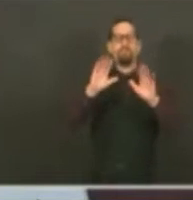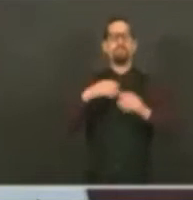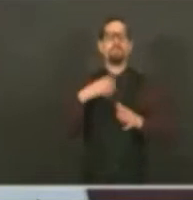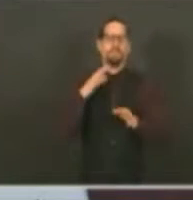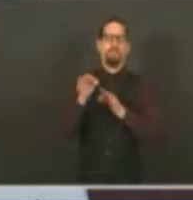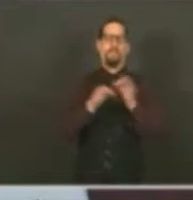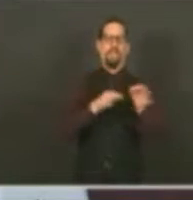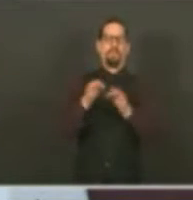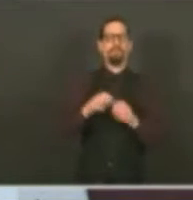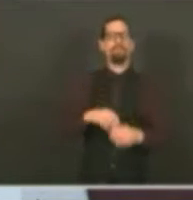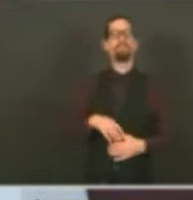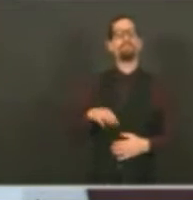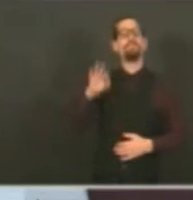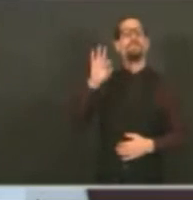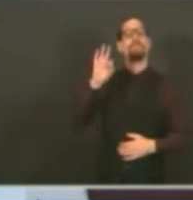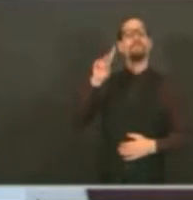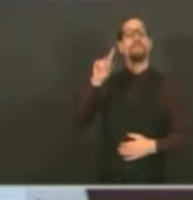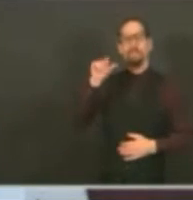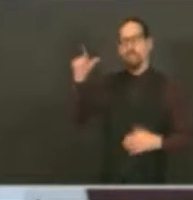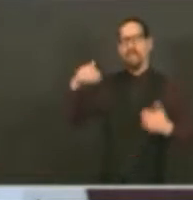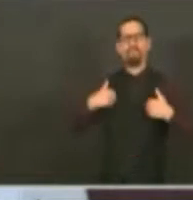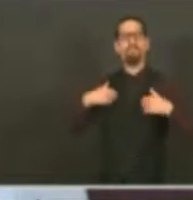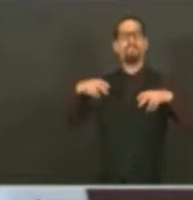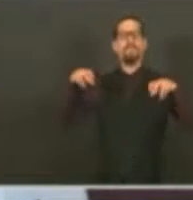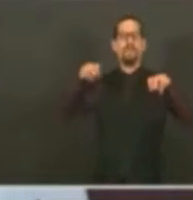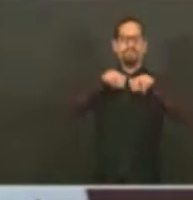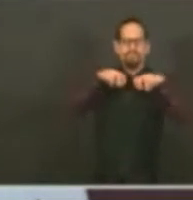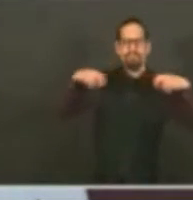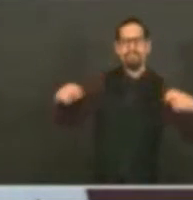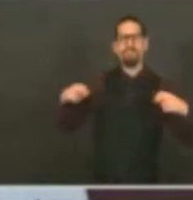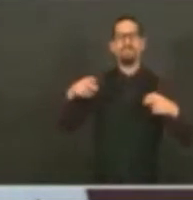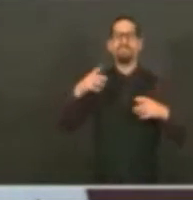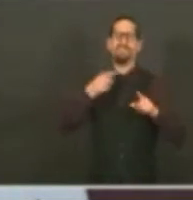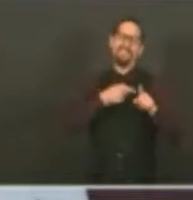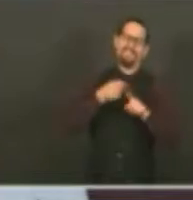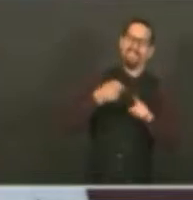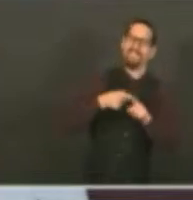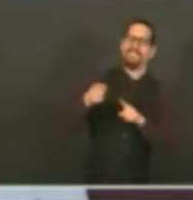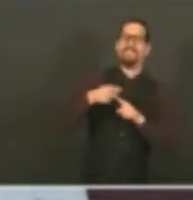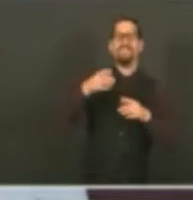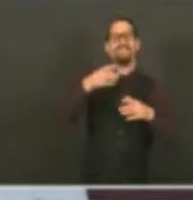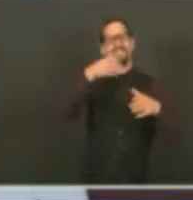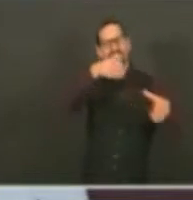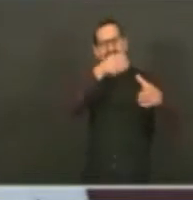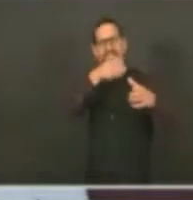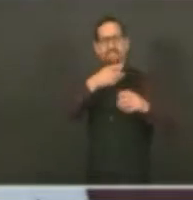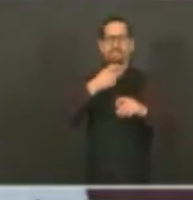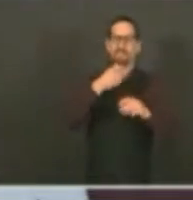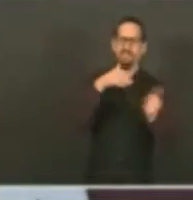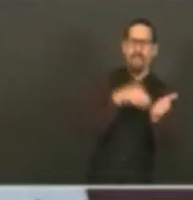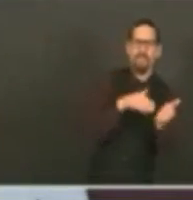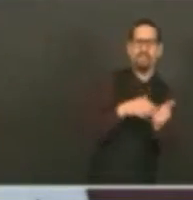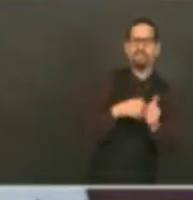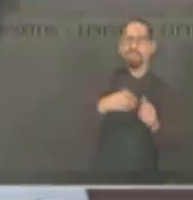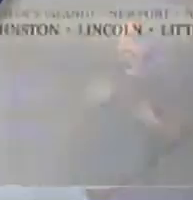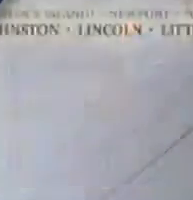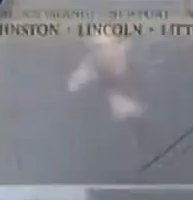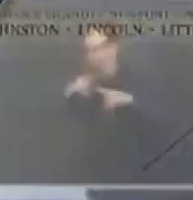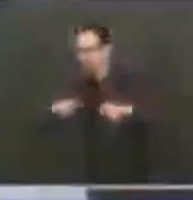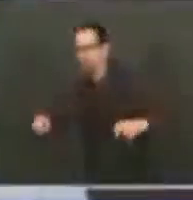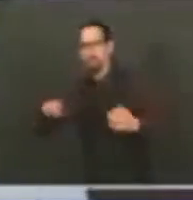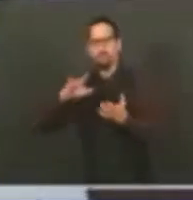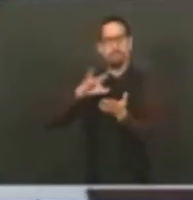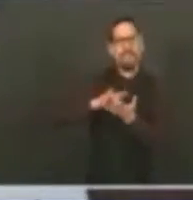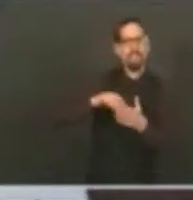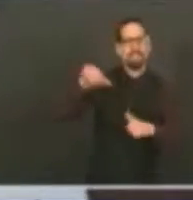come together and they scrutinize tens of thousands of pages of technical data for weeks, which is why it takes so long and why